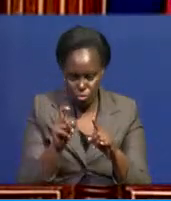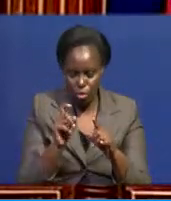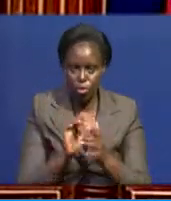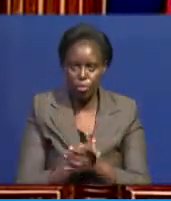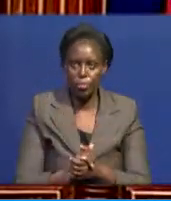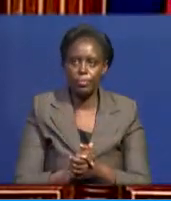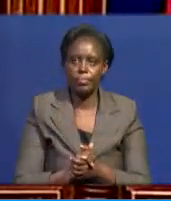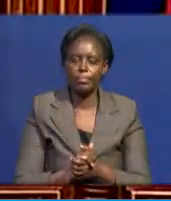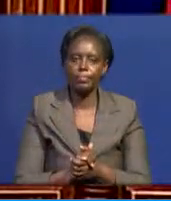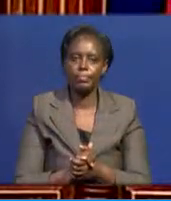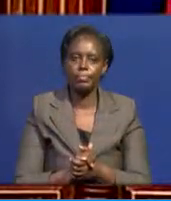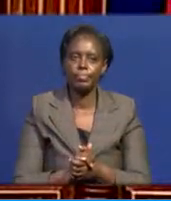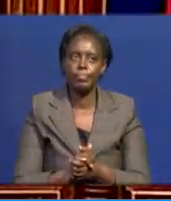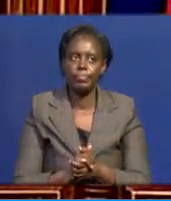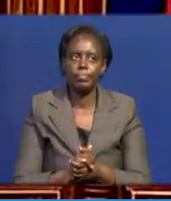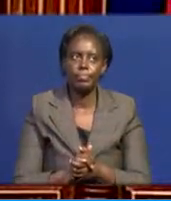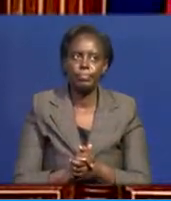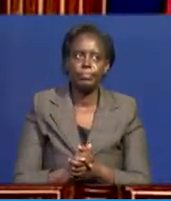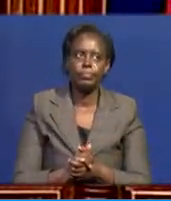original question.